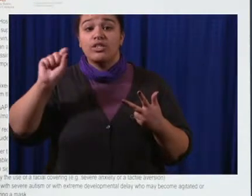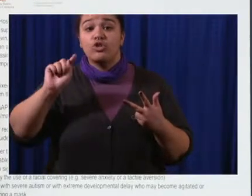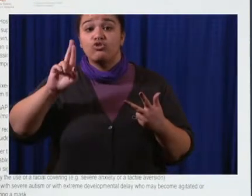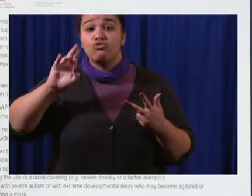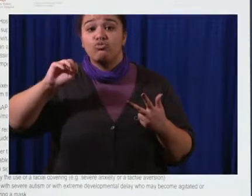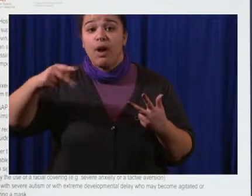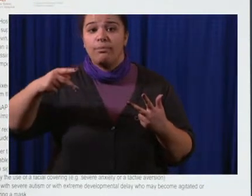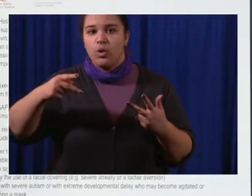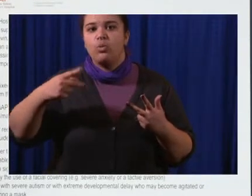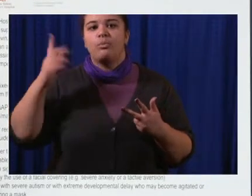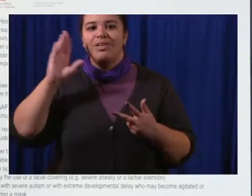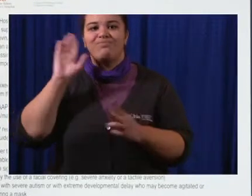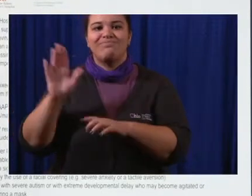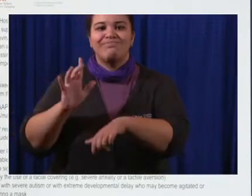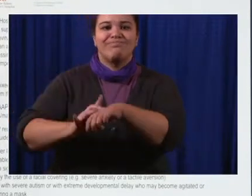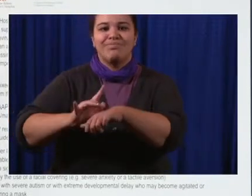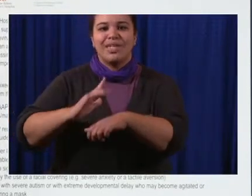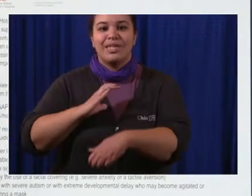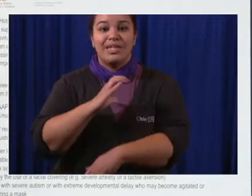Thank you.